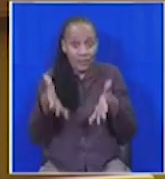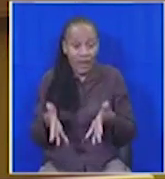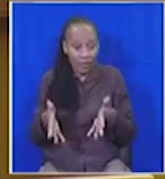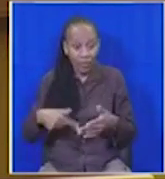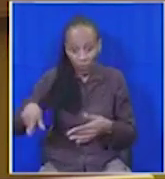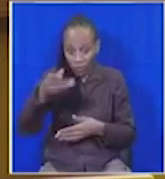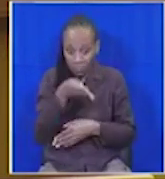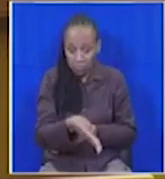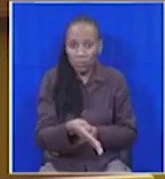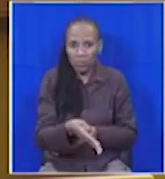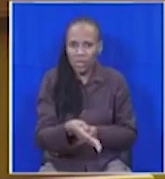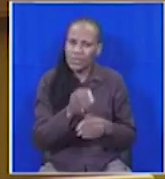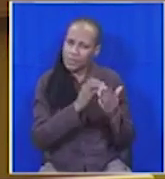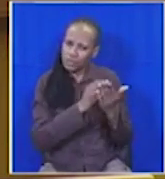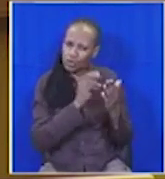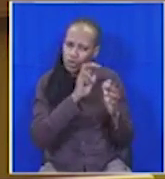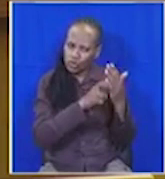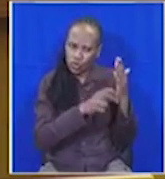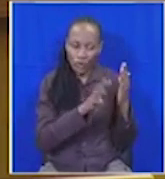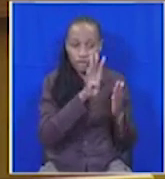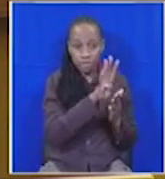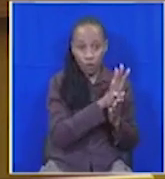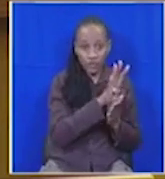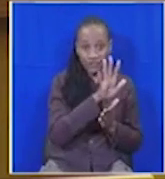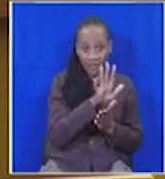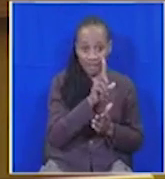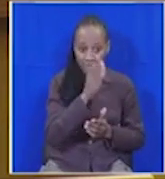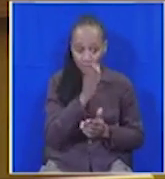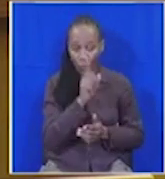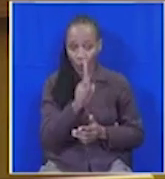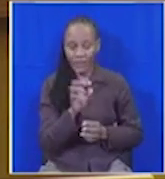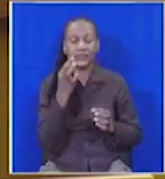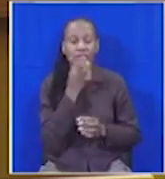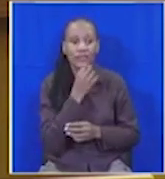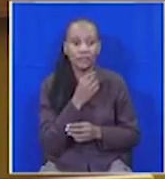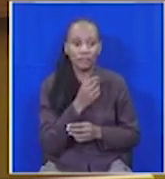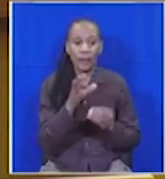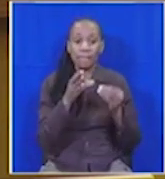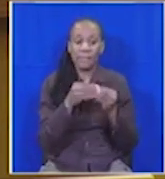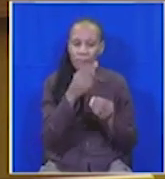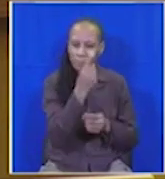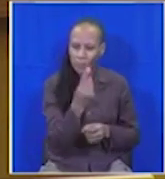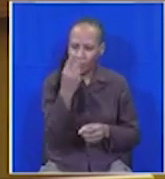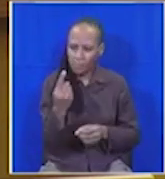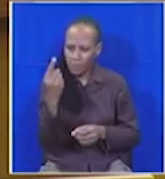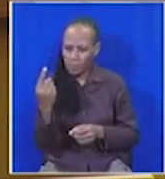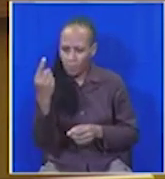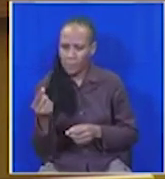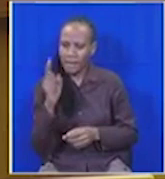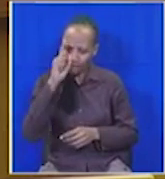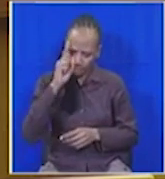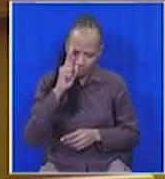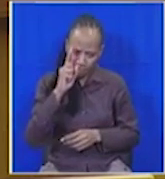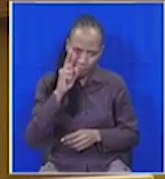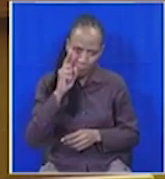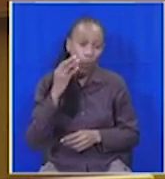currently, we still have a rule, Rule 45.1, which reads, every member is to be uncovered when he